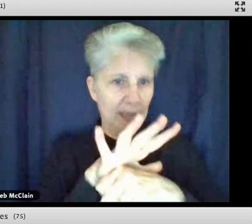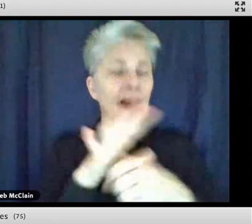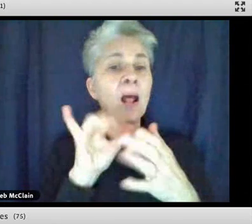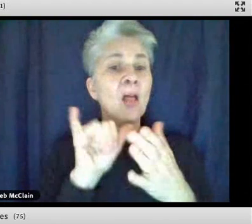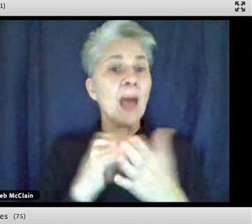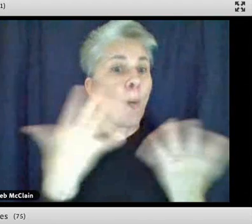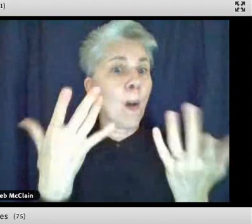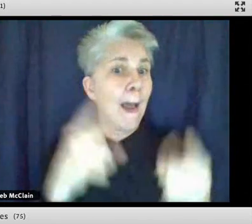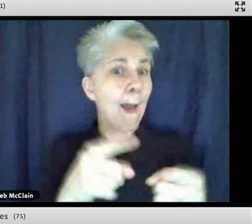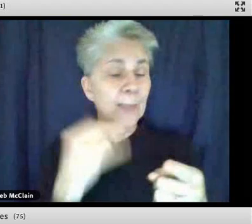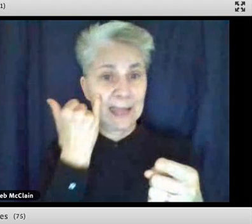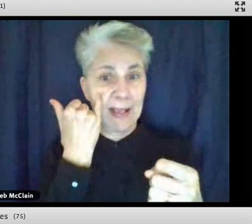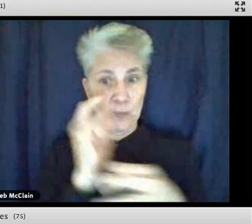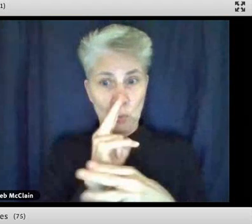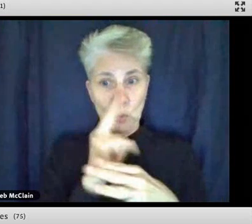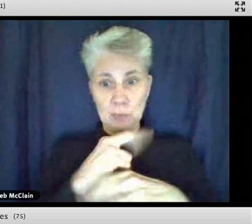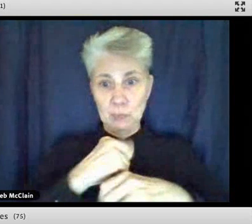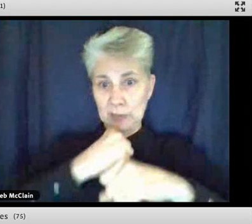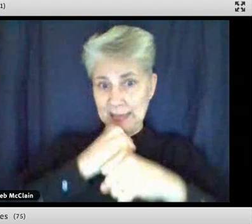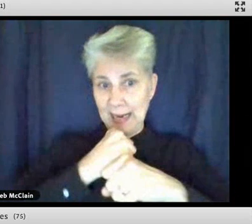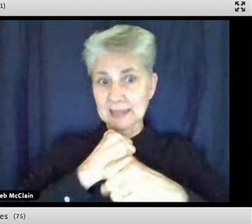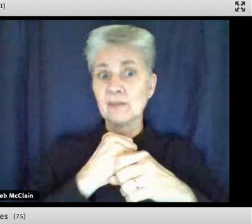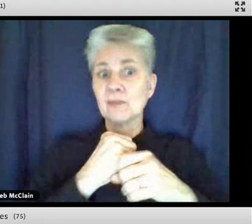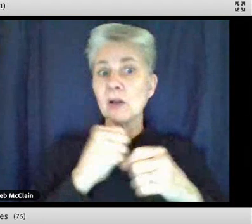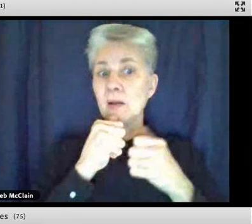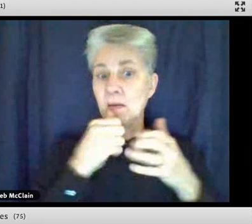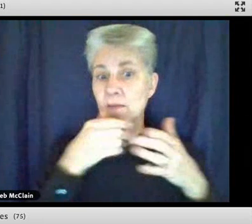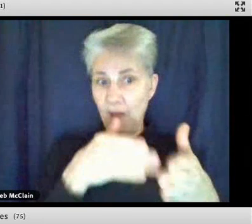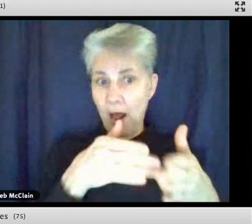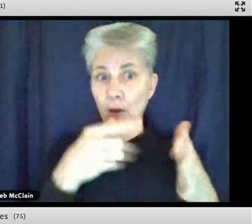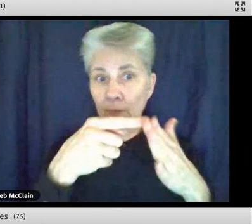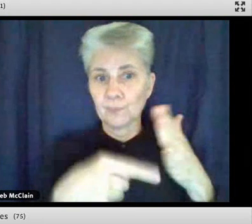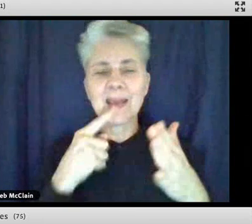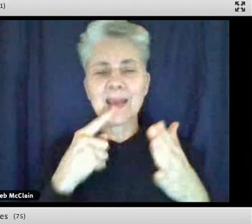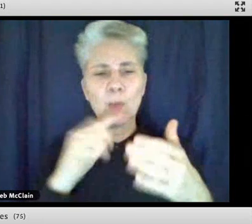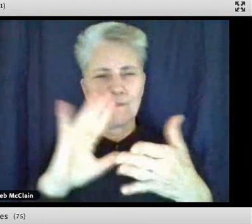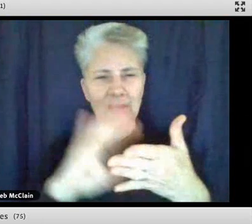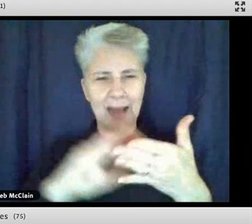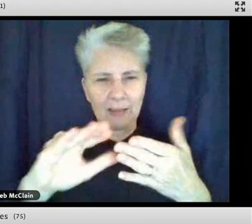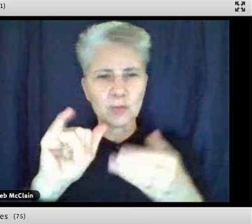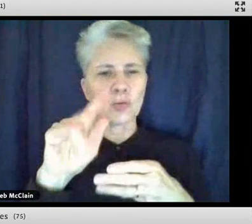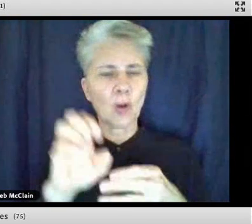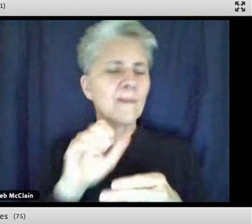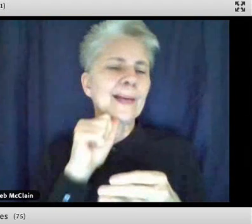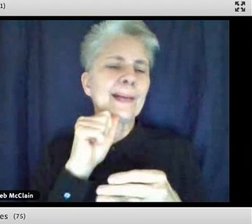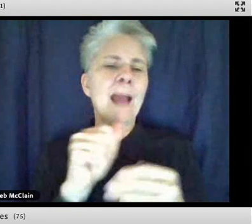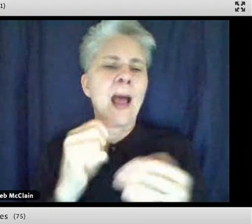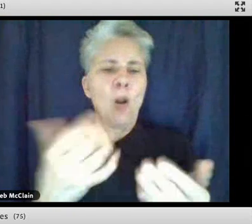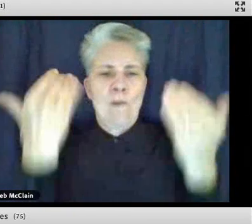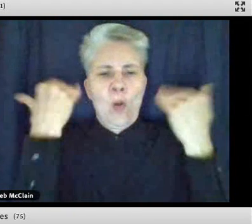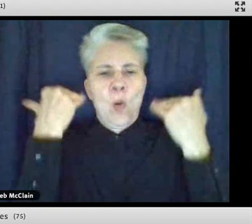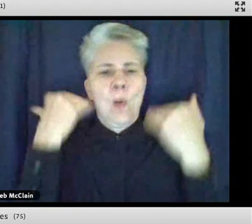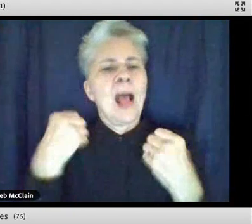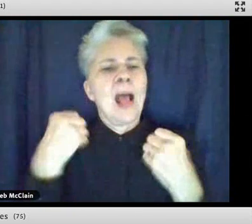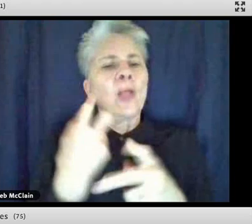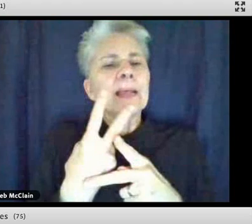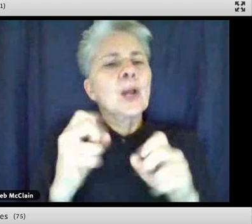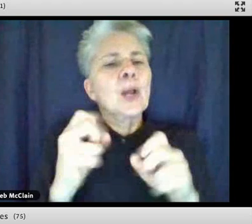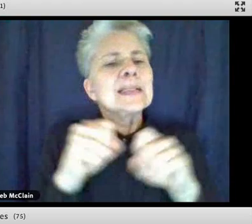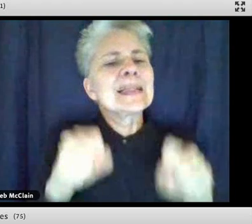happens is if you use the protective measures, it's going to flatten out this curve here, and it's not going to overwhelm the healthcare